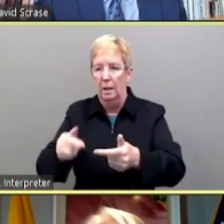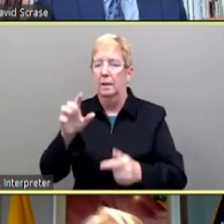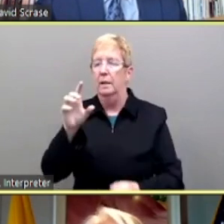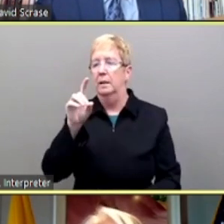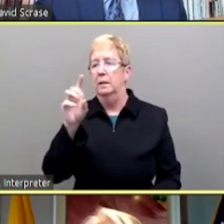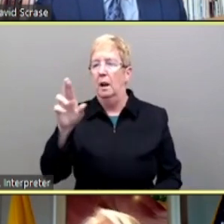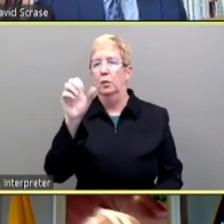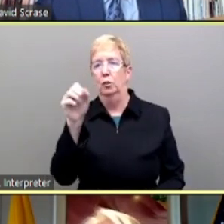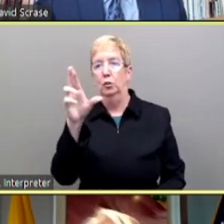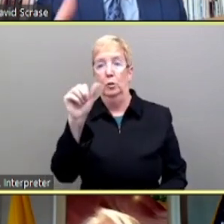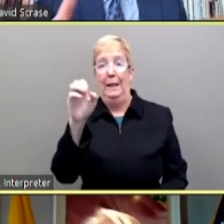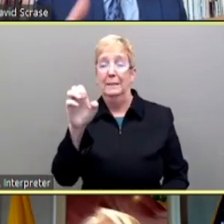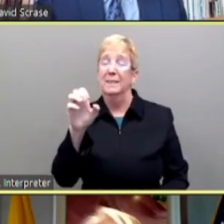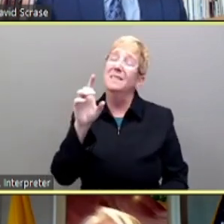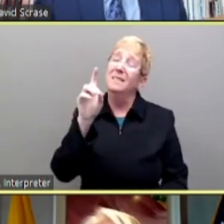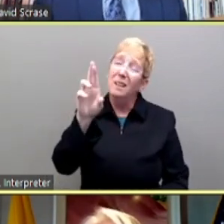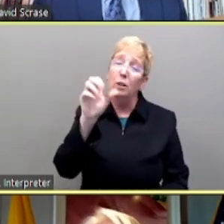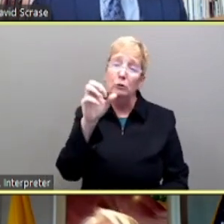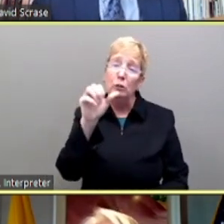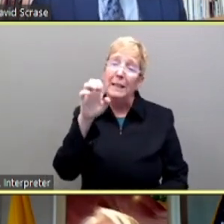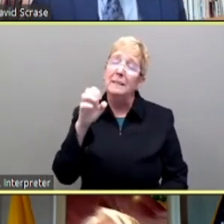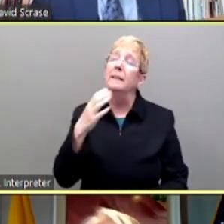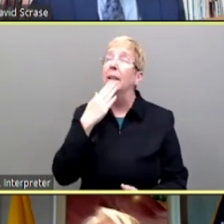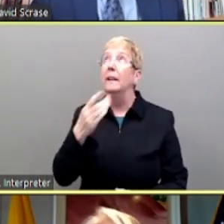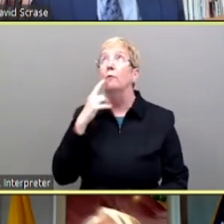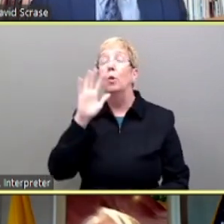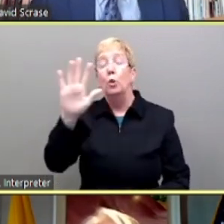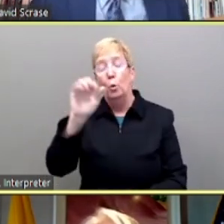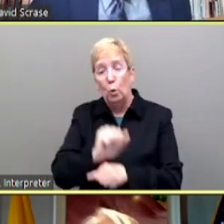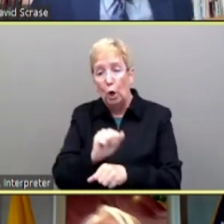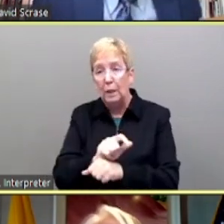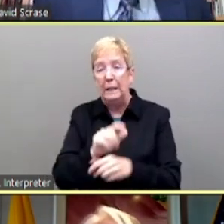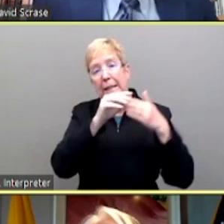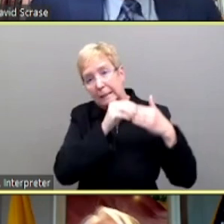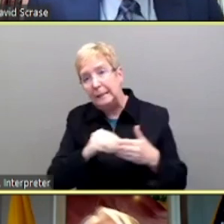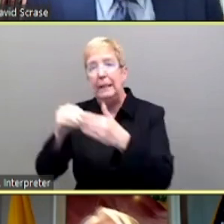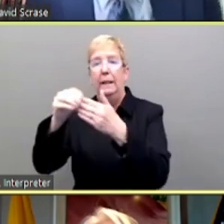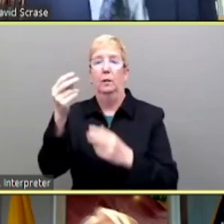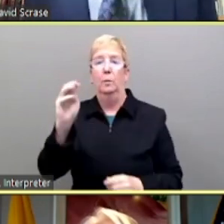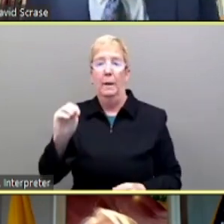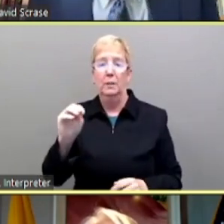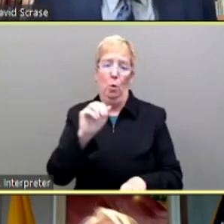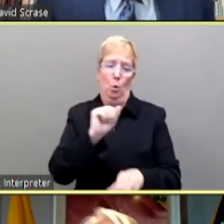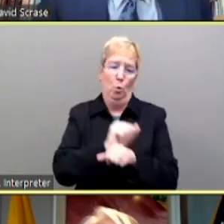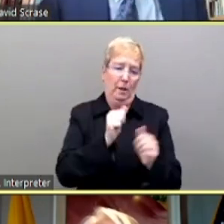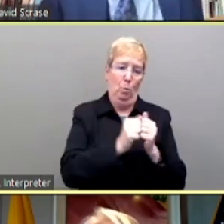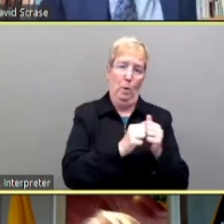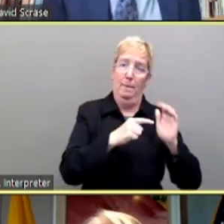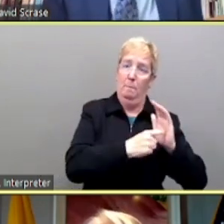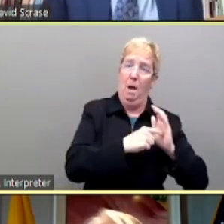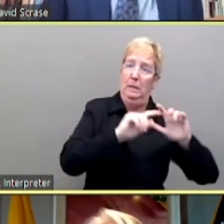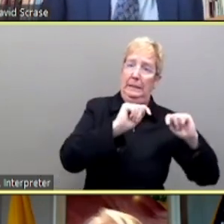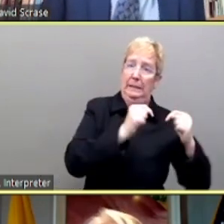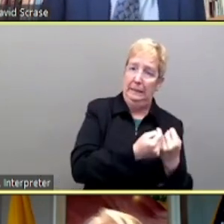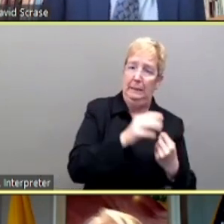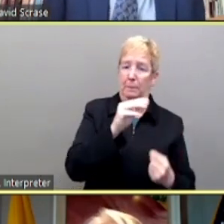thank you always for your work leading the state and working with the modeling team and the medical advisory team and engaging